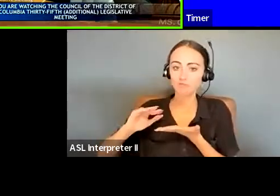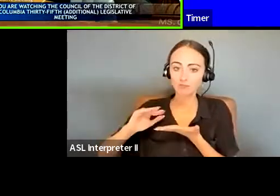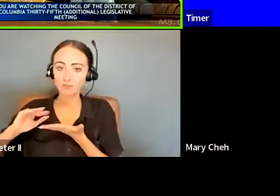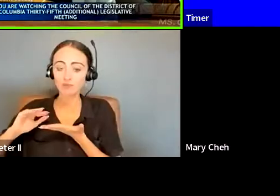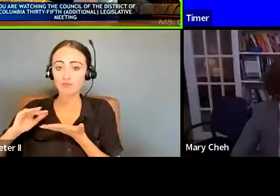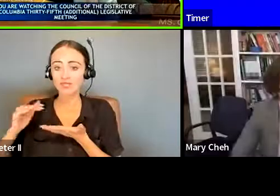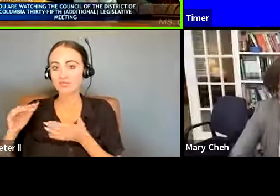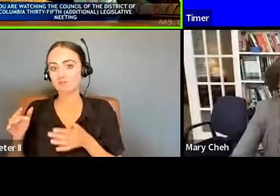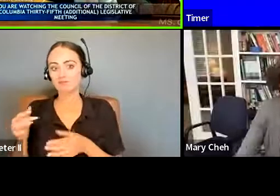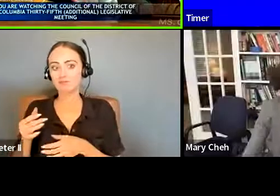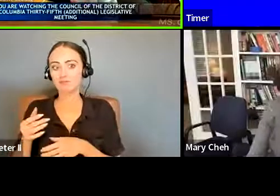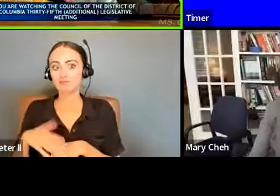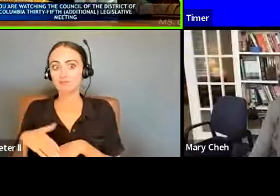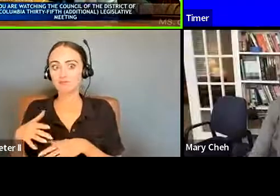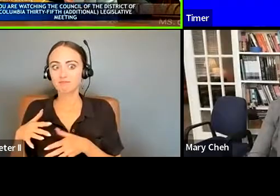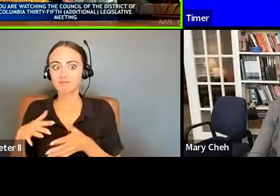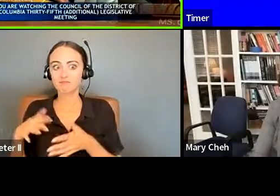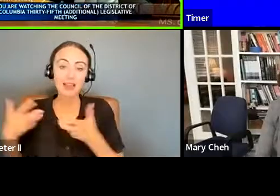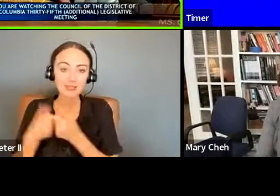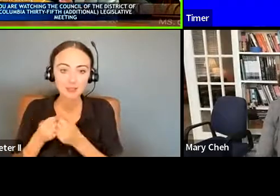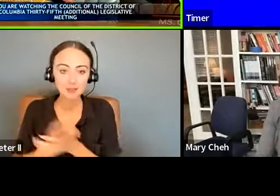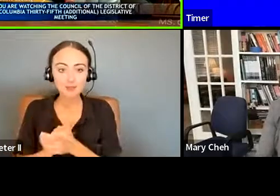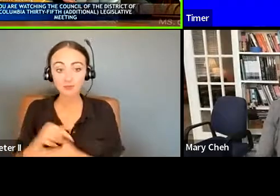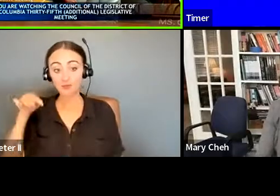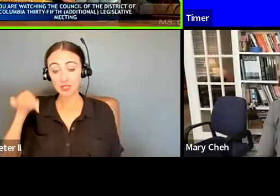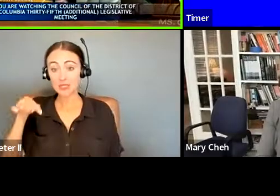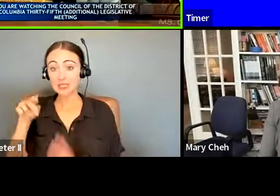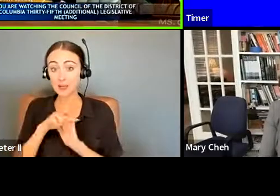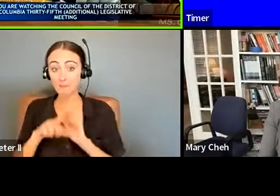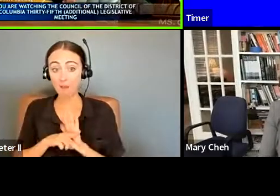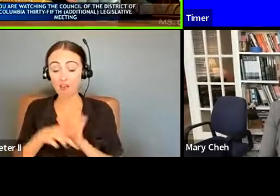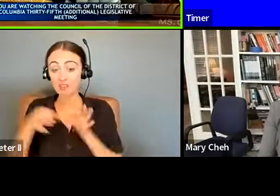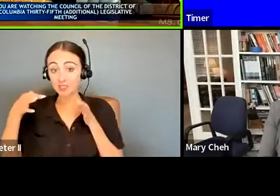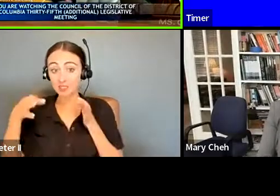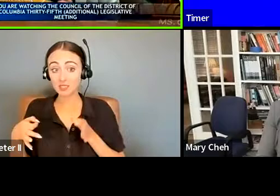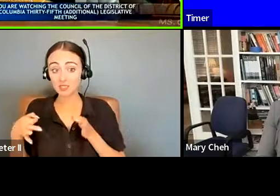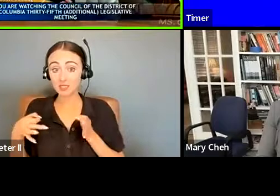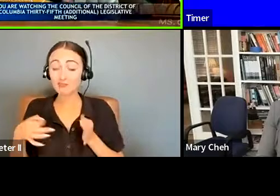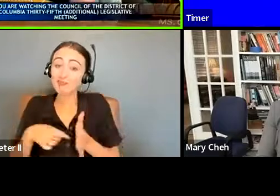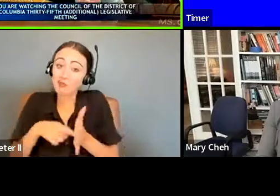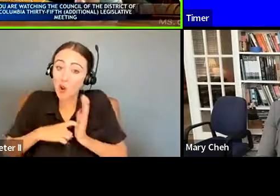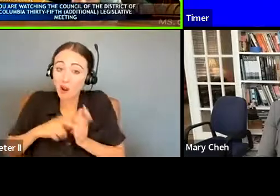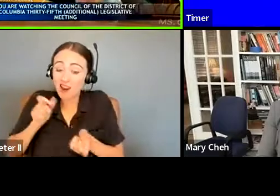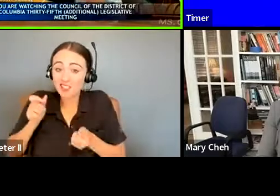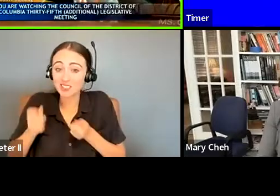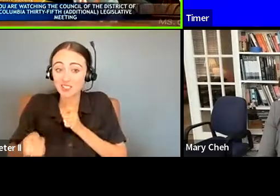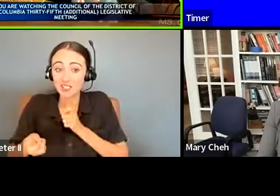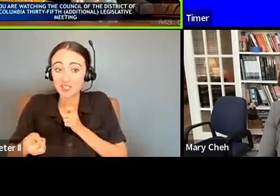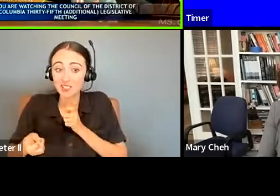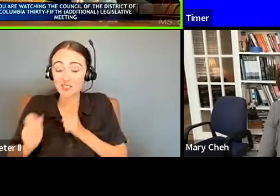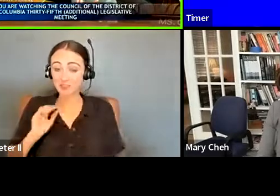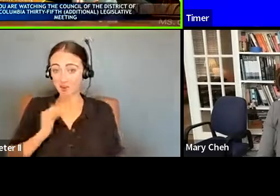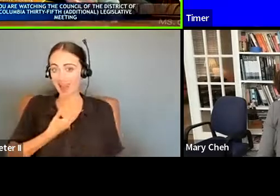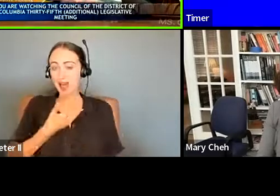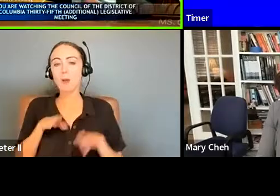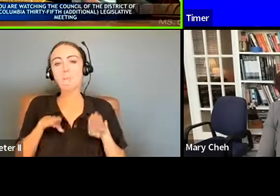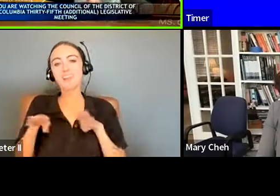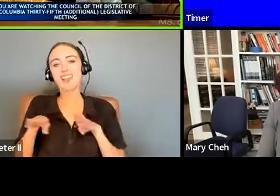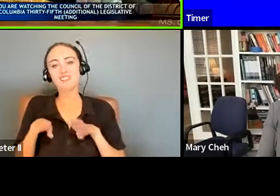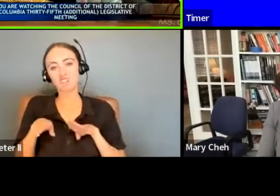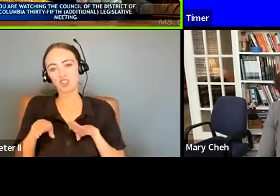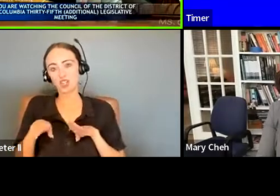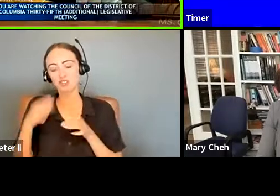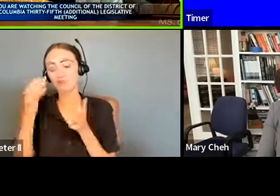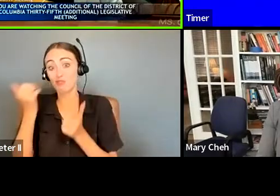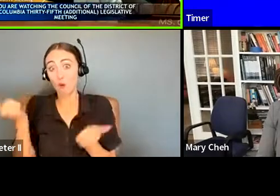streets. But look, some of these policy decisions require changes in our behavior, every one